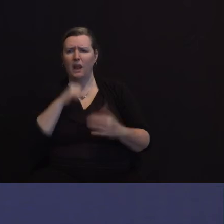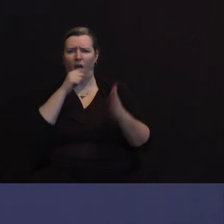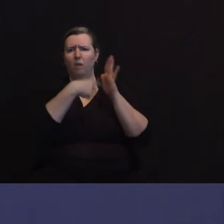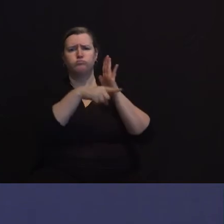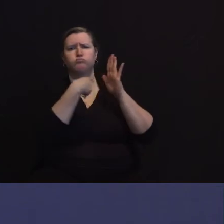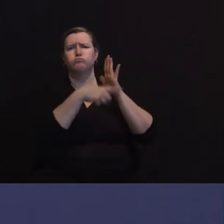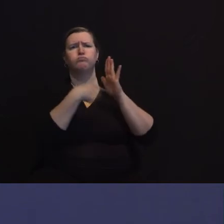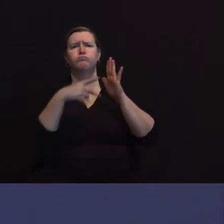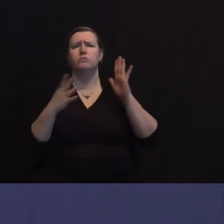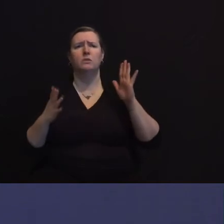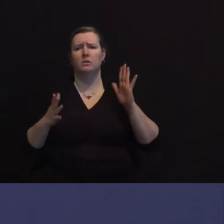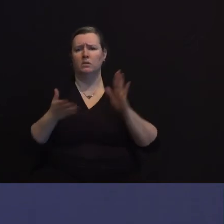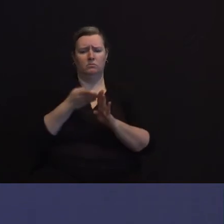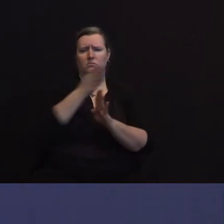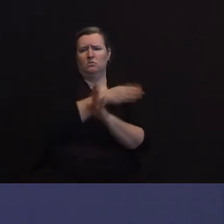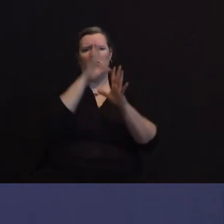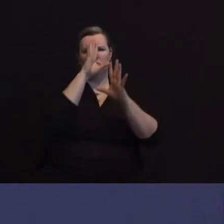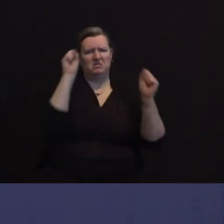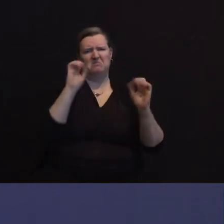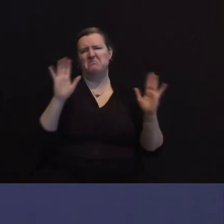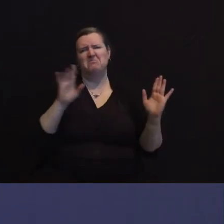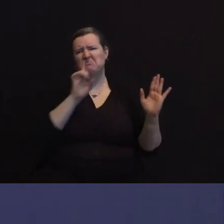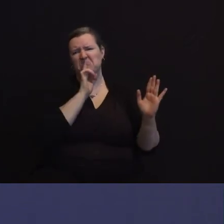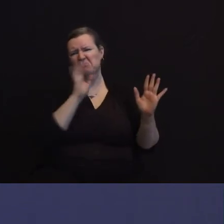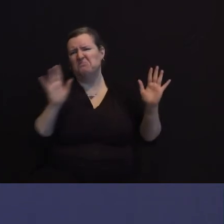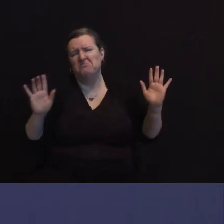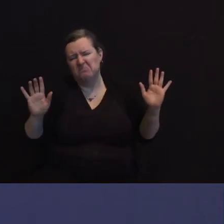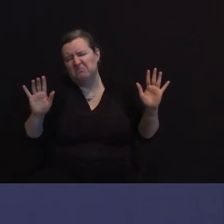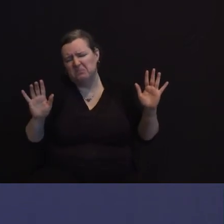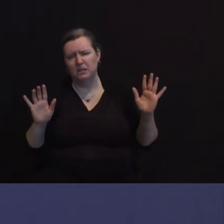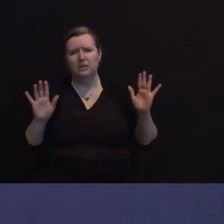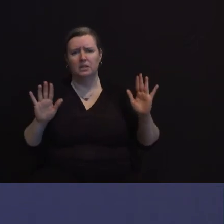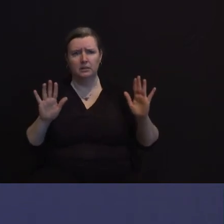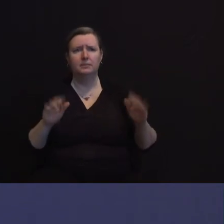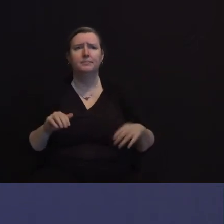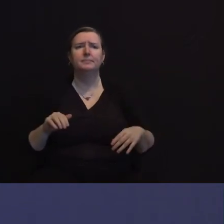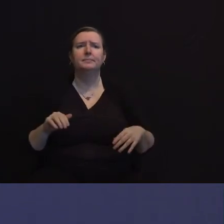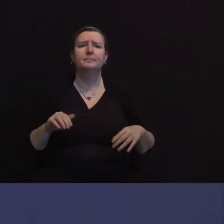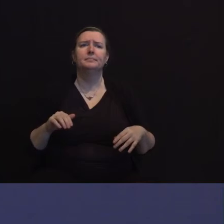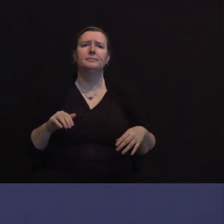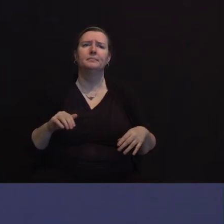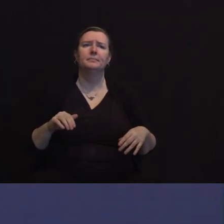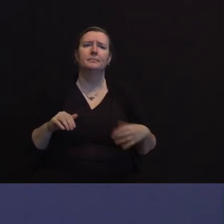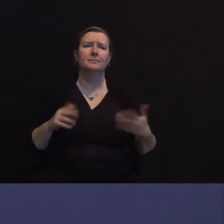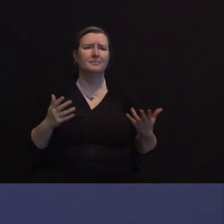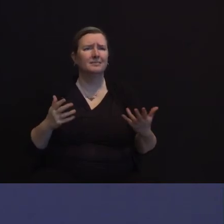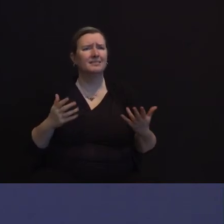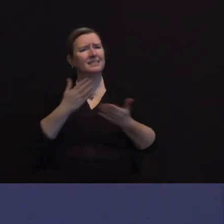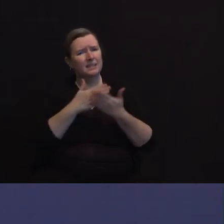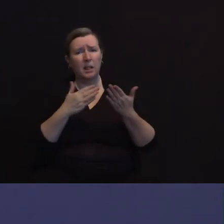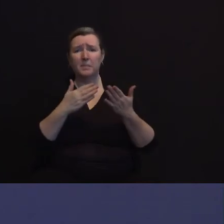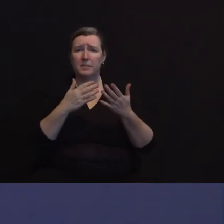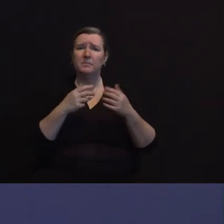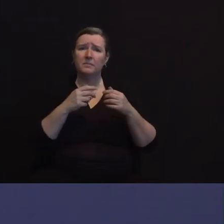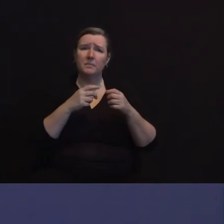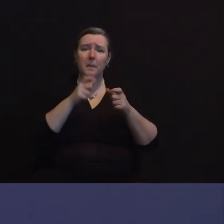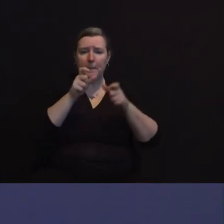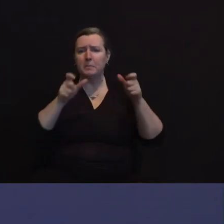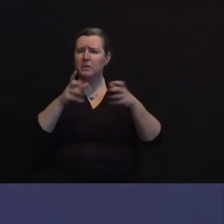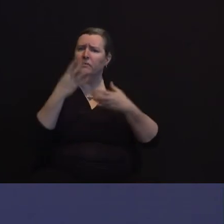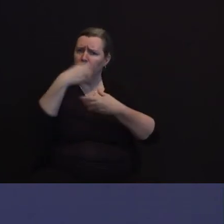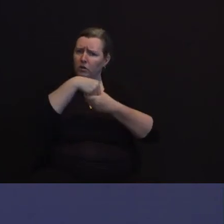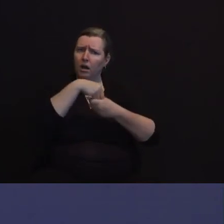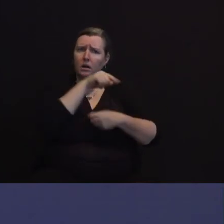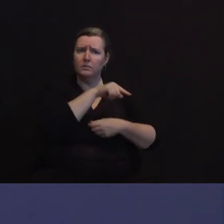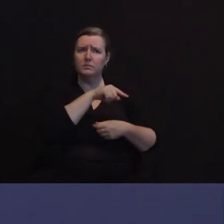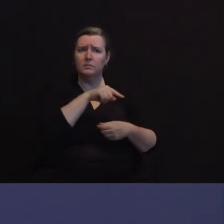fact, Gus Perna was on the call yesterday. Tony Fauci is very much still in the game, but there was a much deeper team. It's not